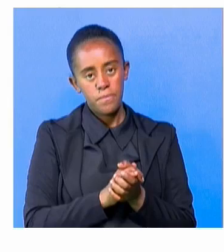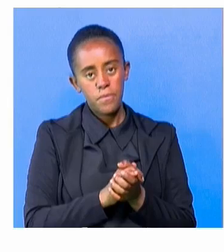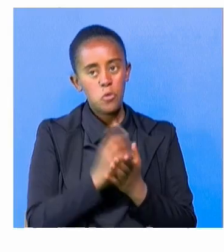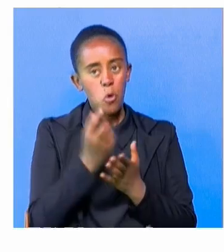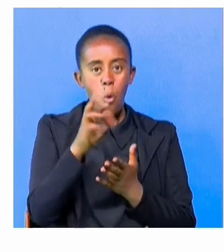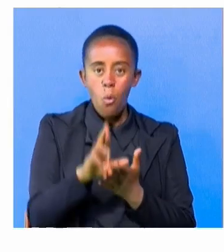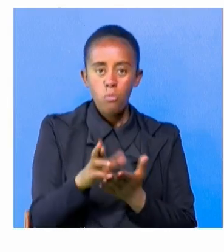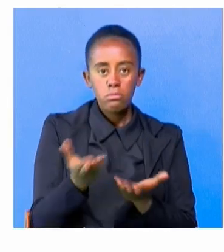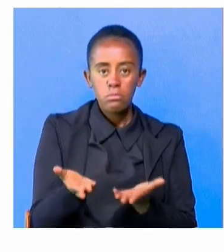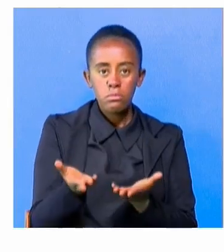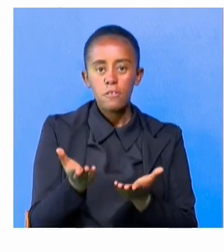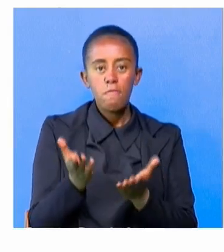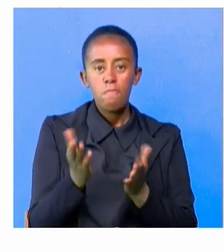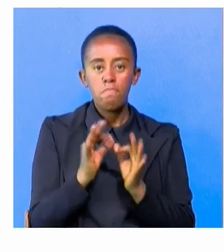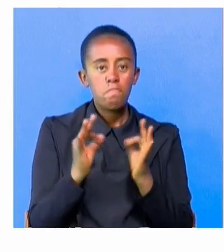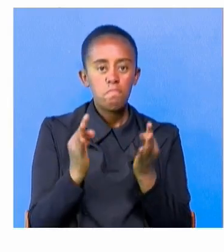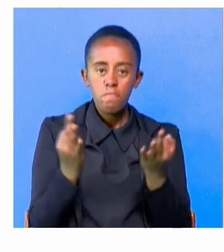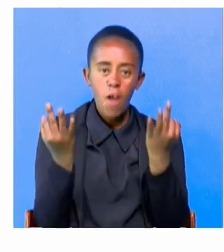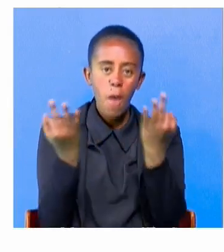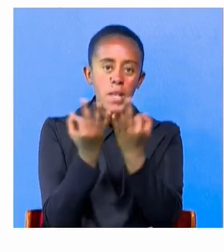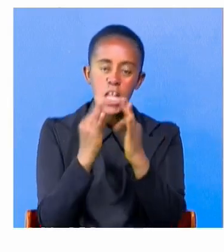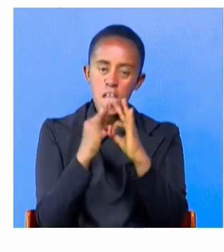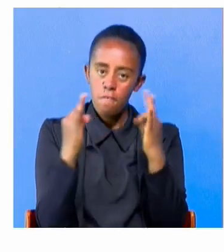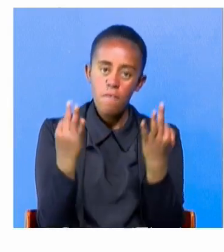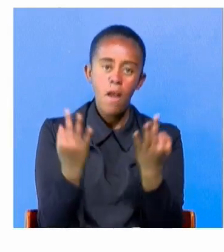or our family.